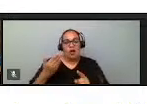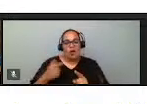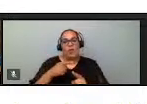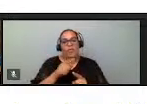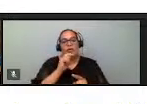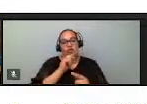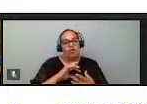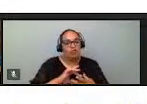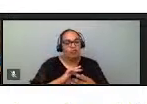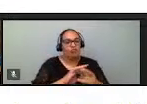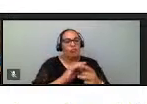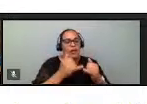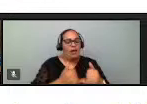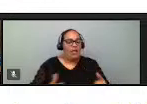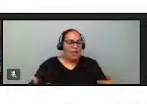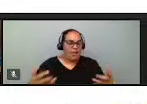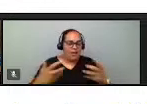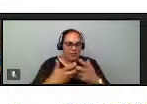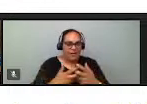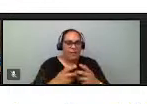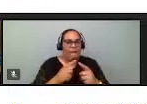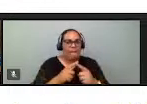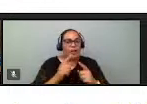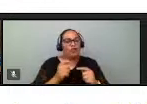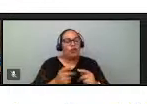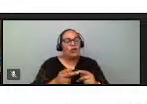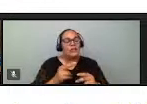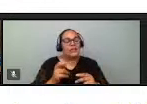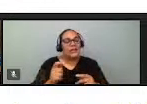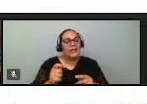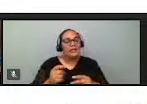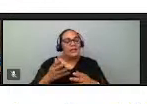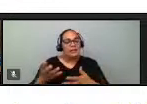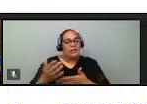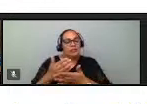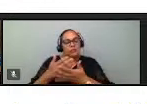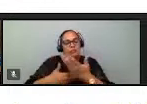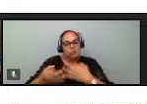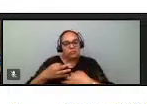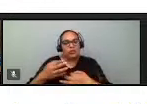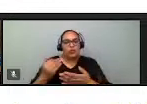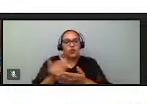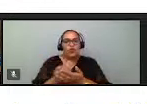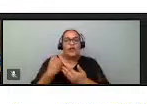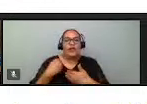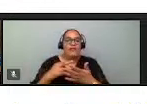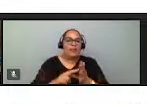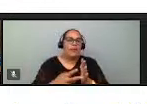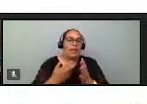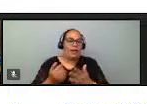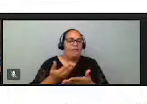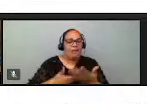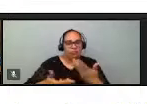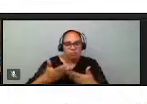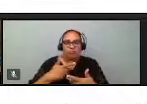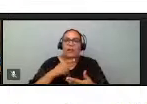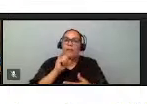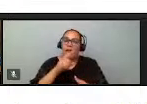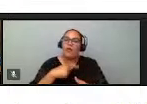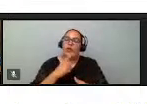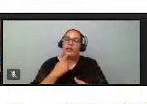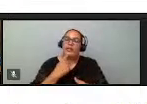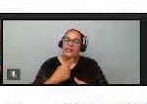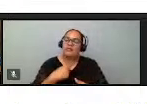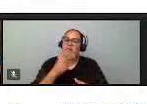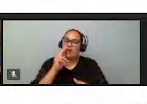dedicated on alignment and transnet terminals shared their recovery plan with us and that is what I said I've